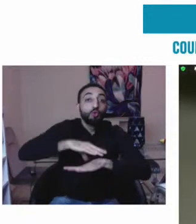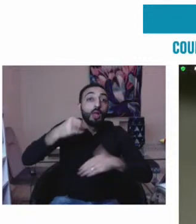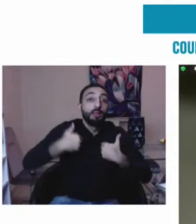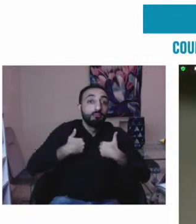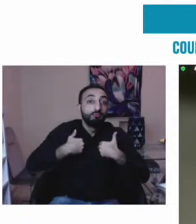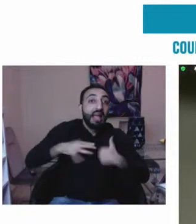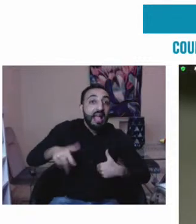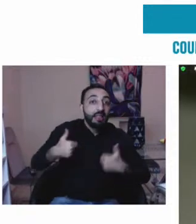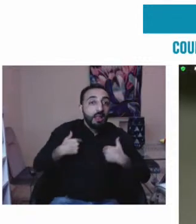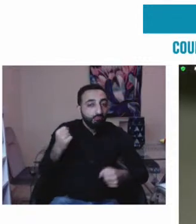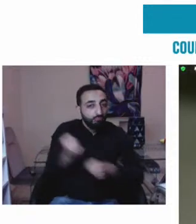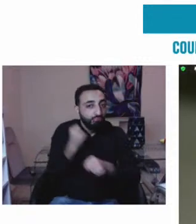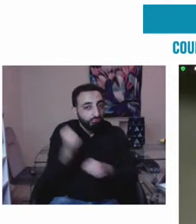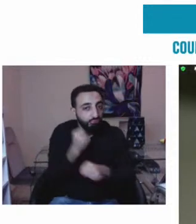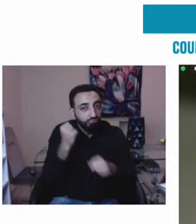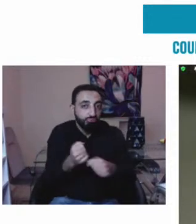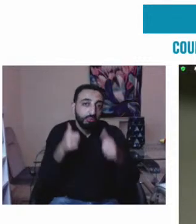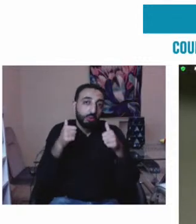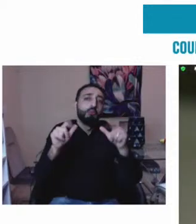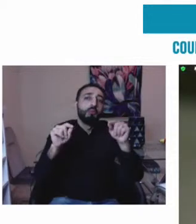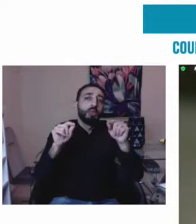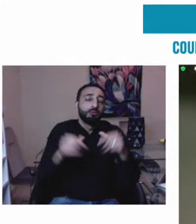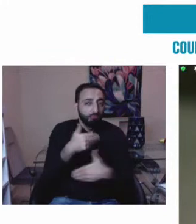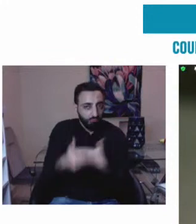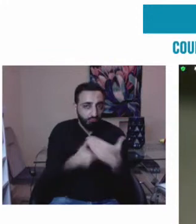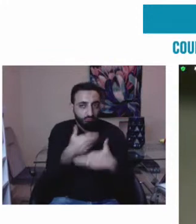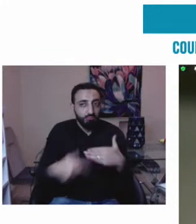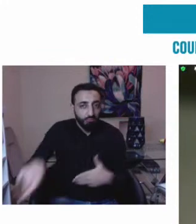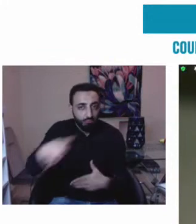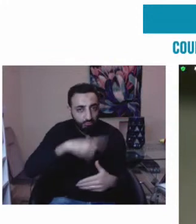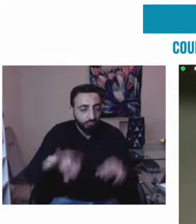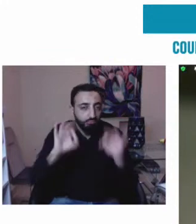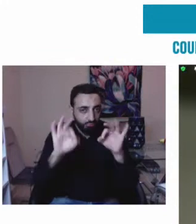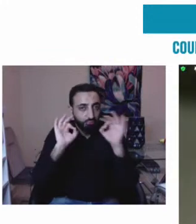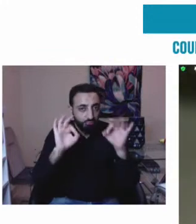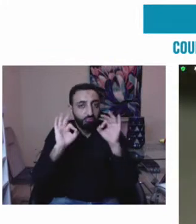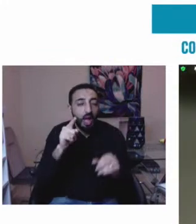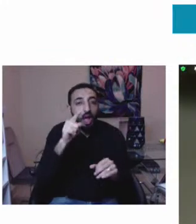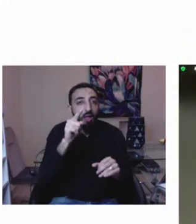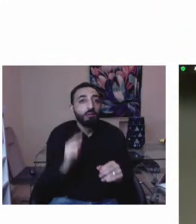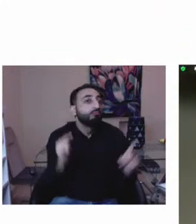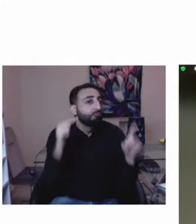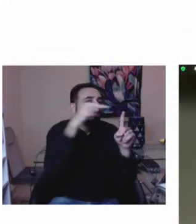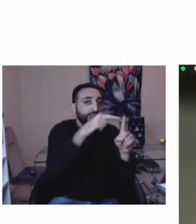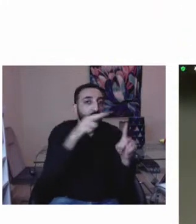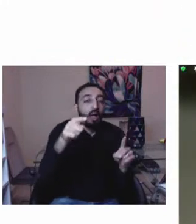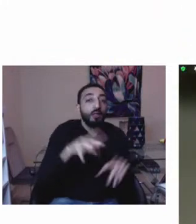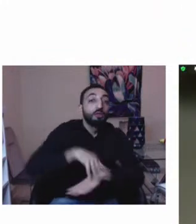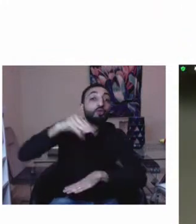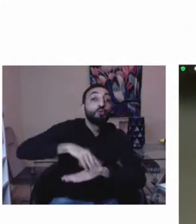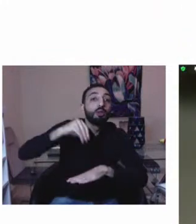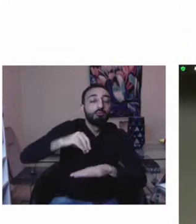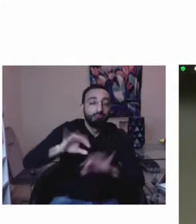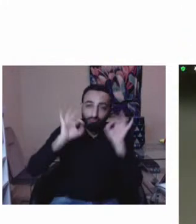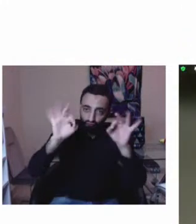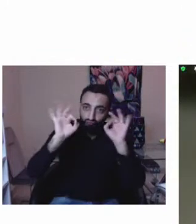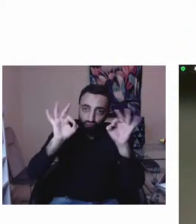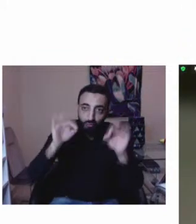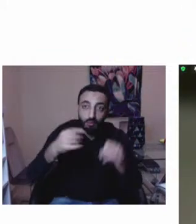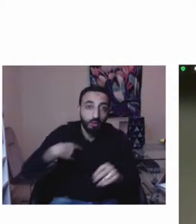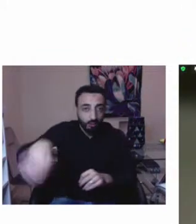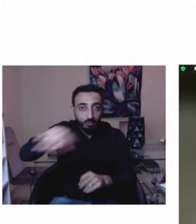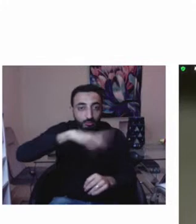Sweden aims to provide long-term core organizational funding, as this is more sustainable and provides